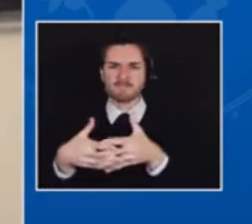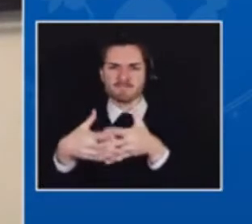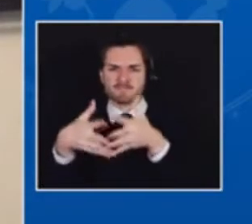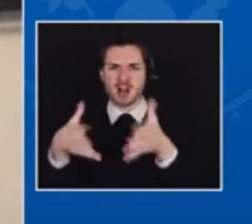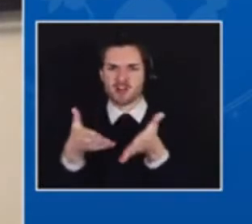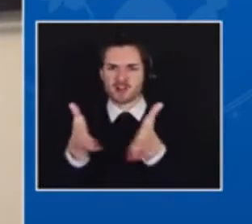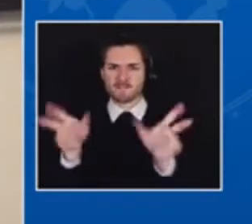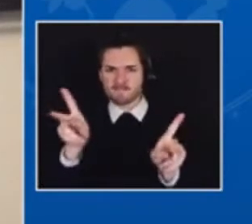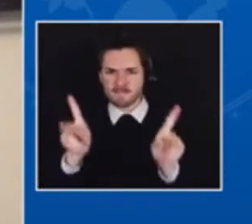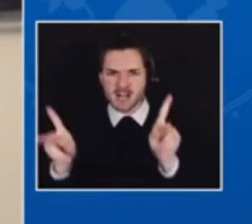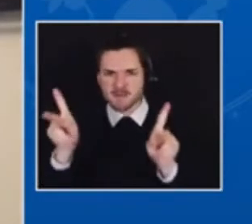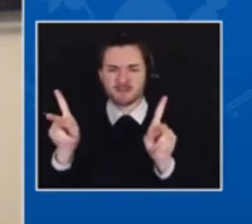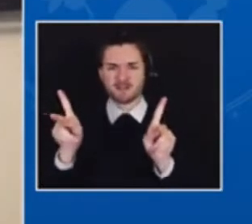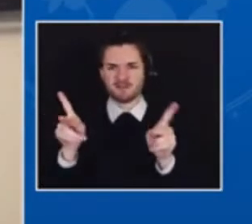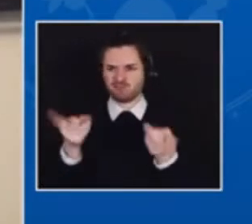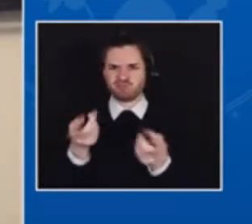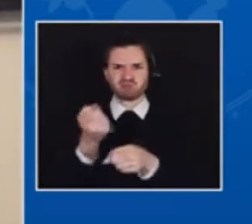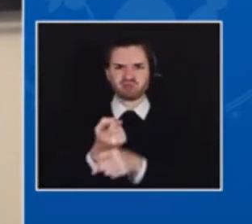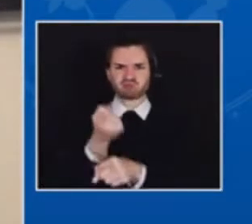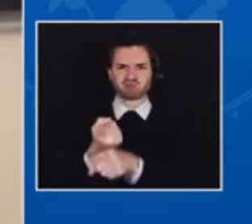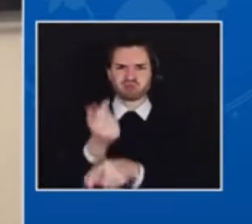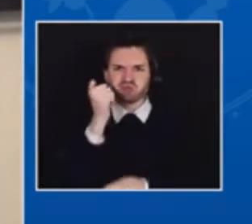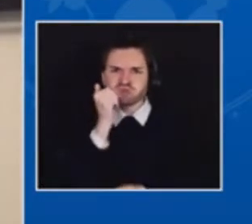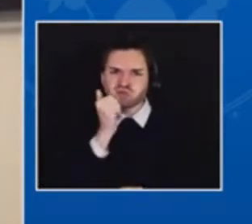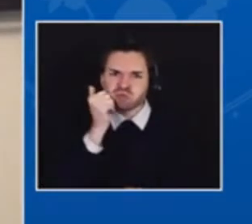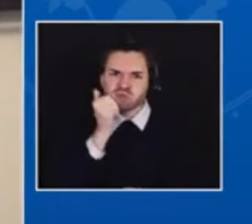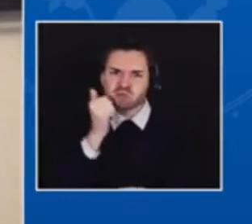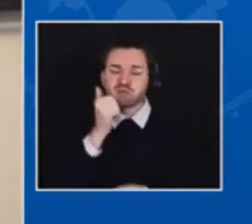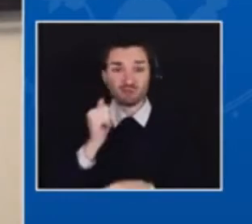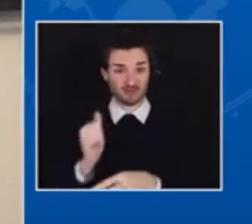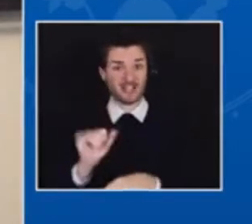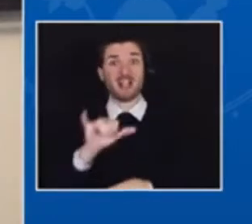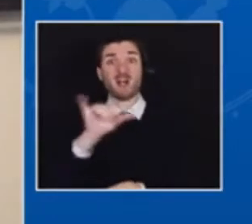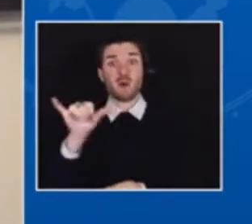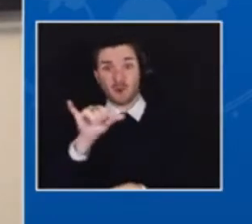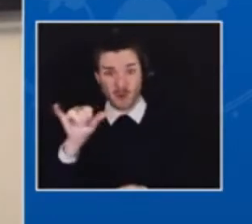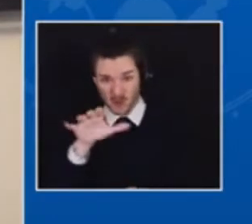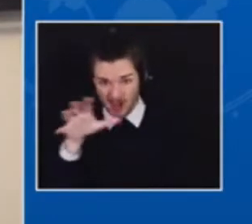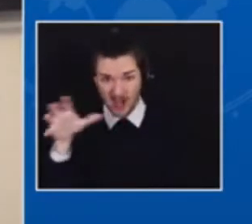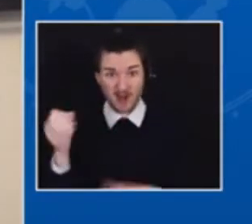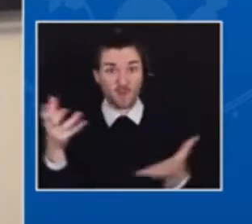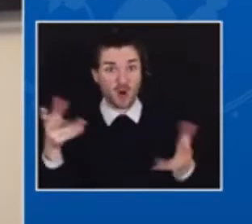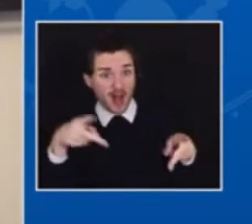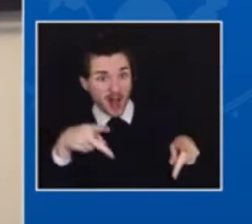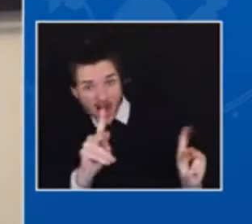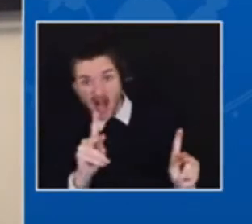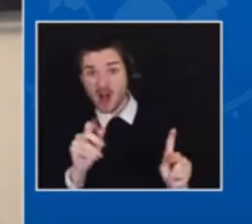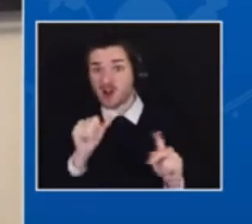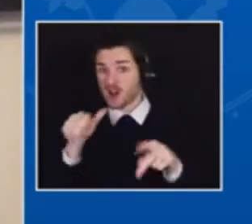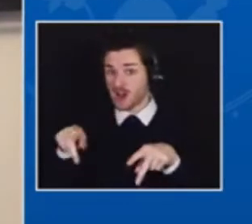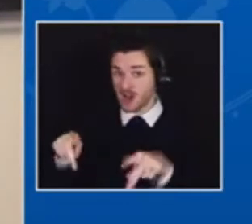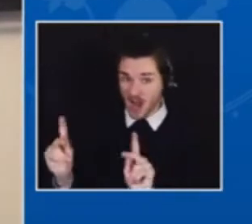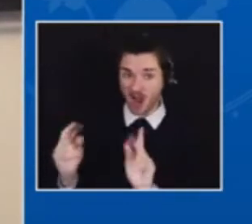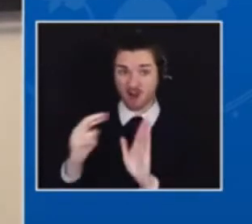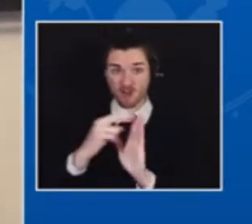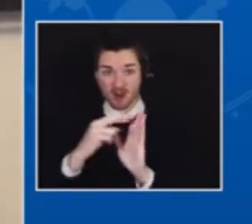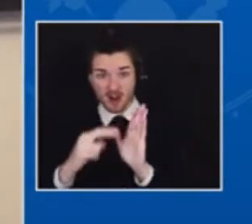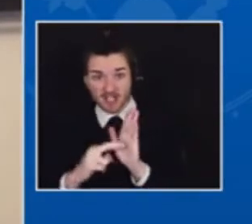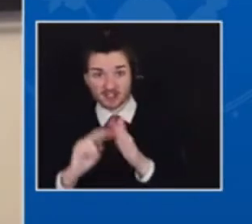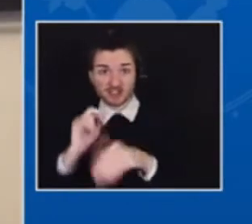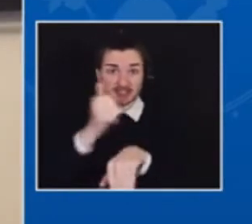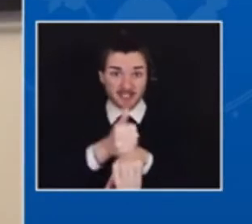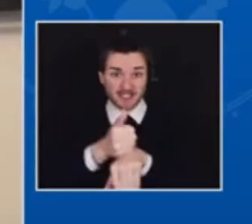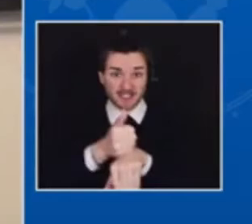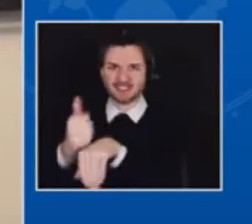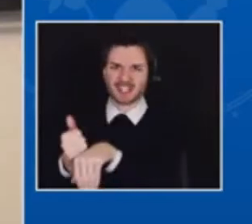there's regulation where their needs to be to uh ensuring that people have access to Affordable healthare um those are the the the people who will be named to the